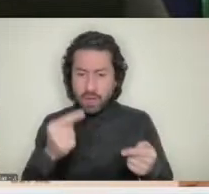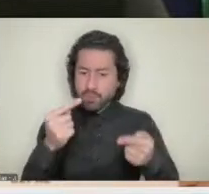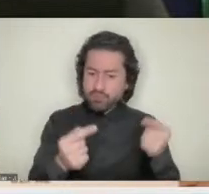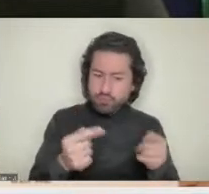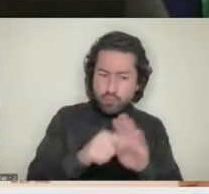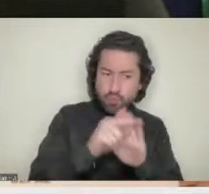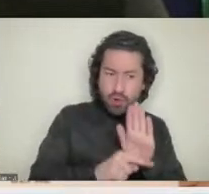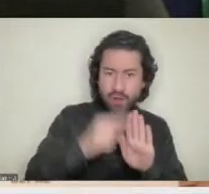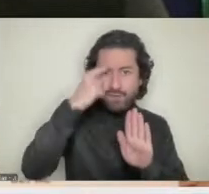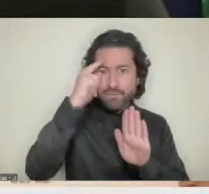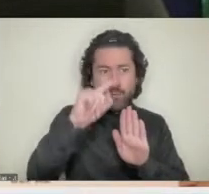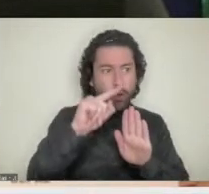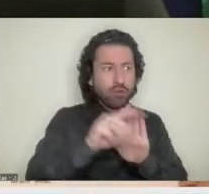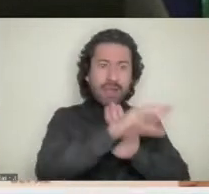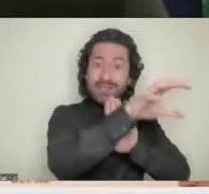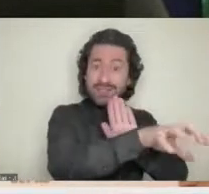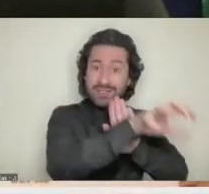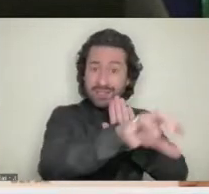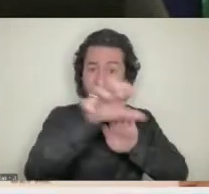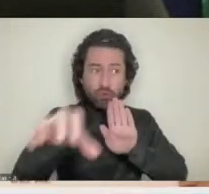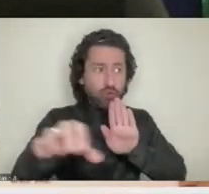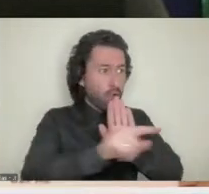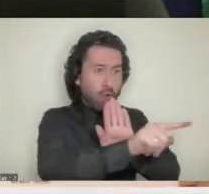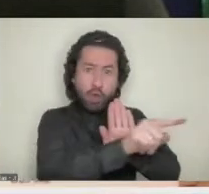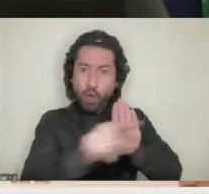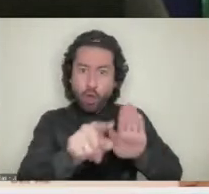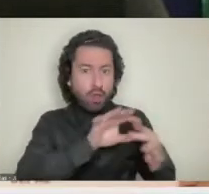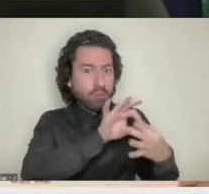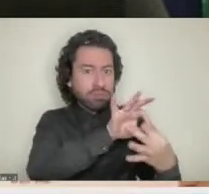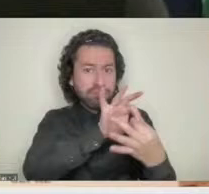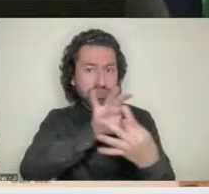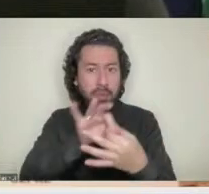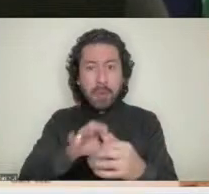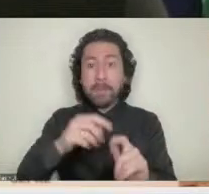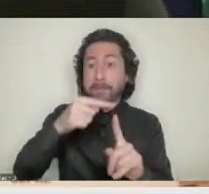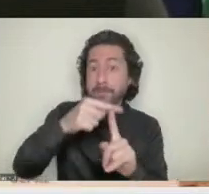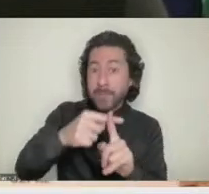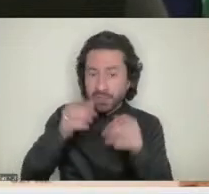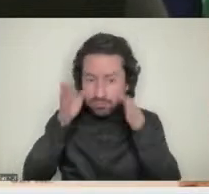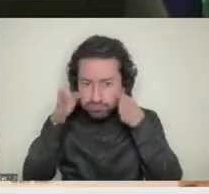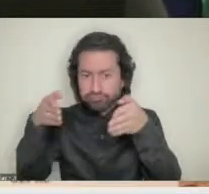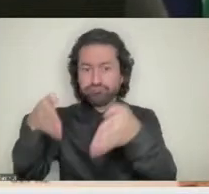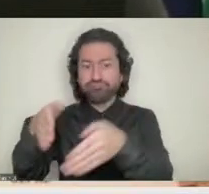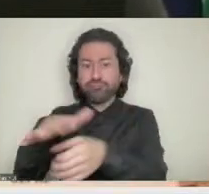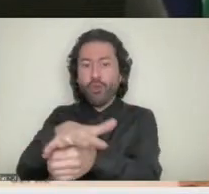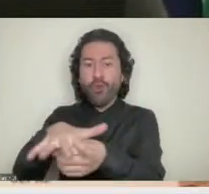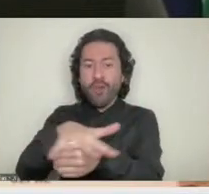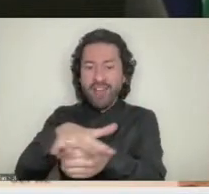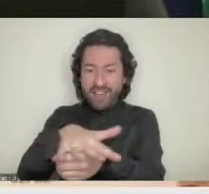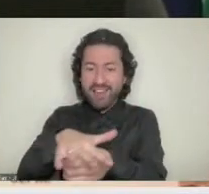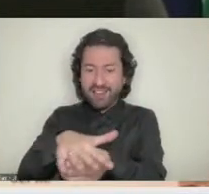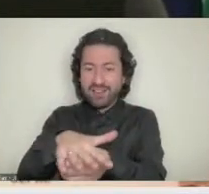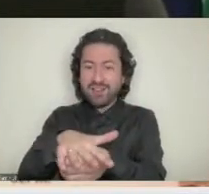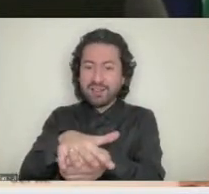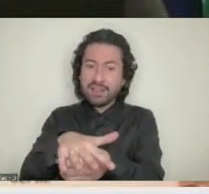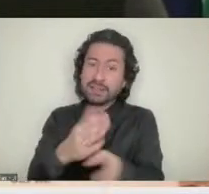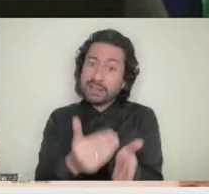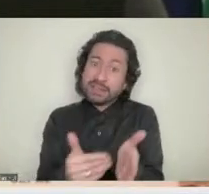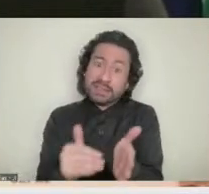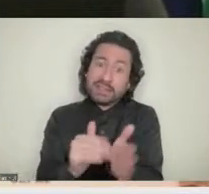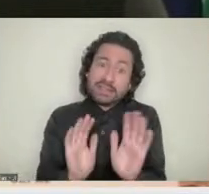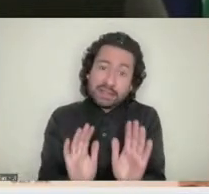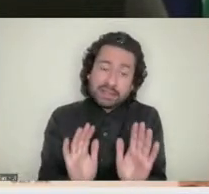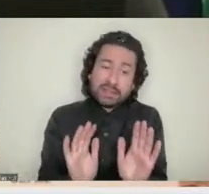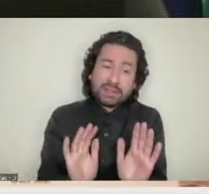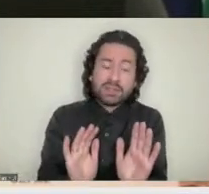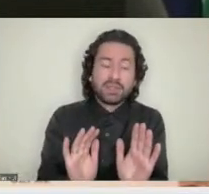policies that are intersectorial and with a local approach, well, in that sense, once again, and I